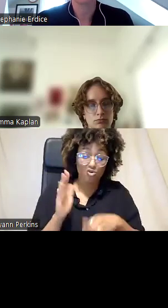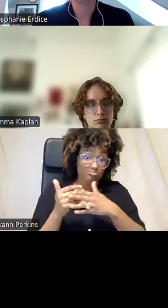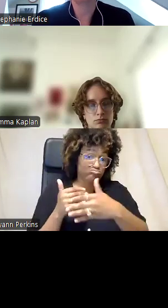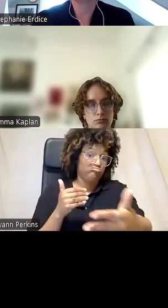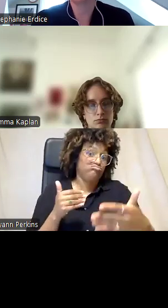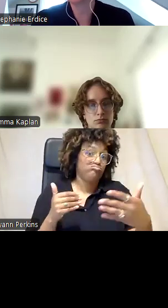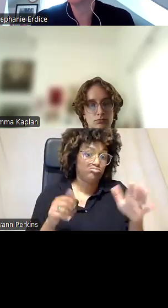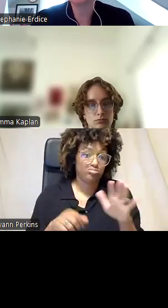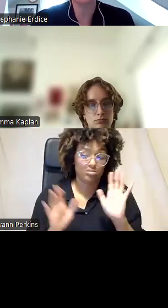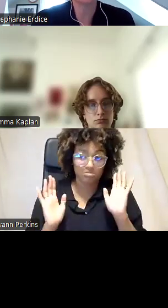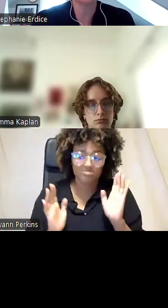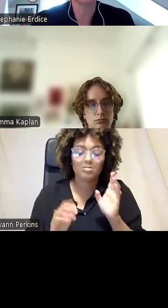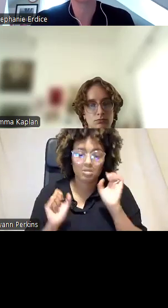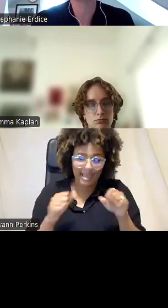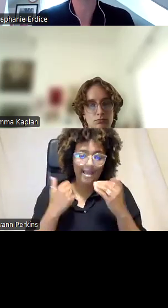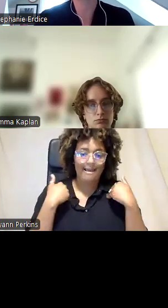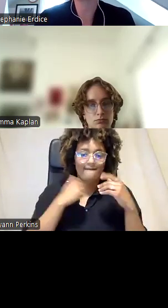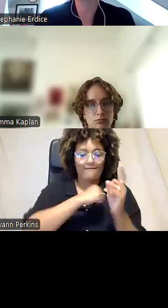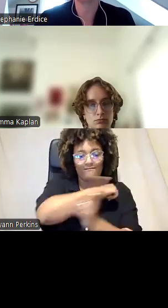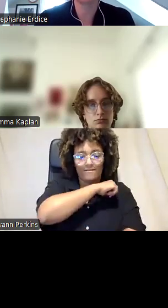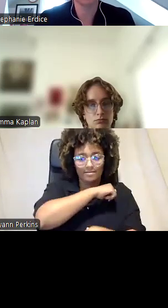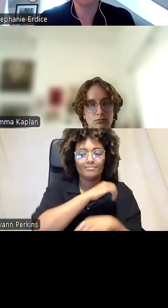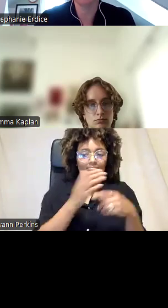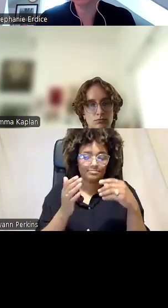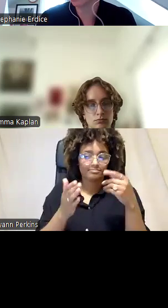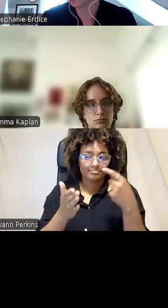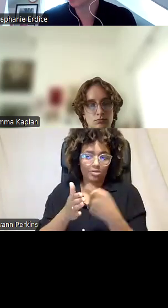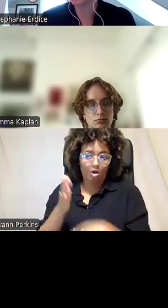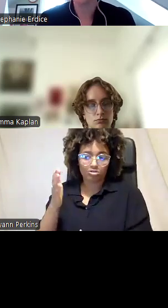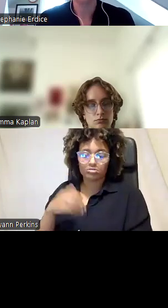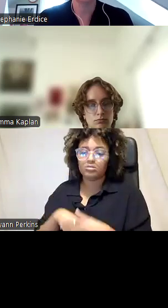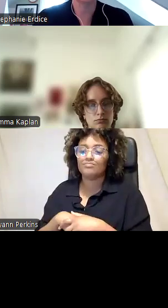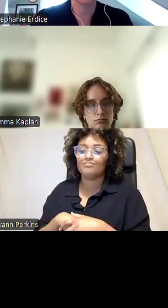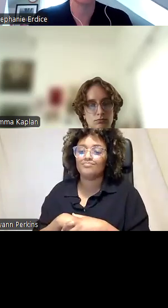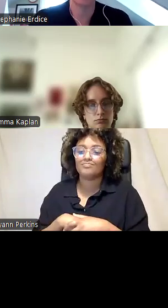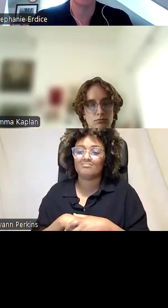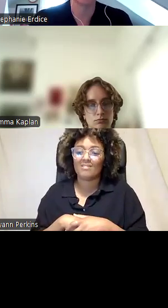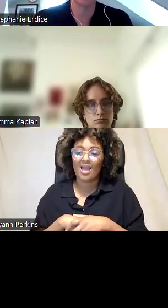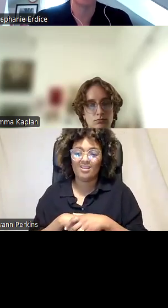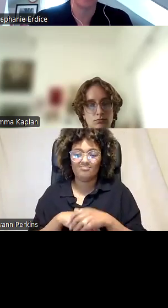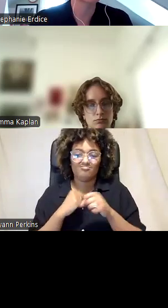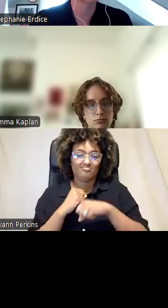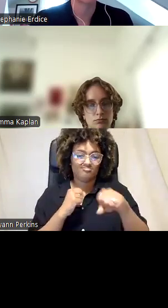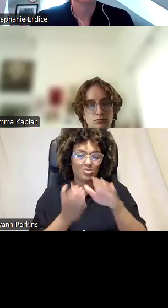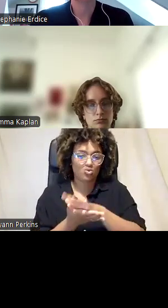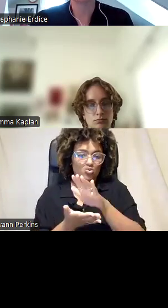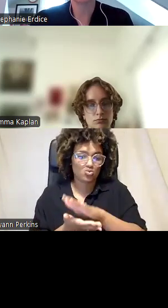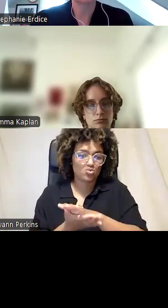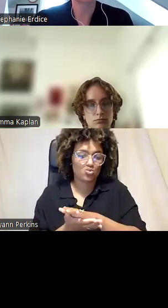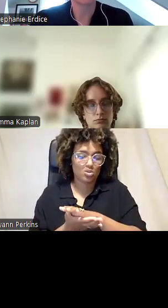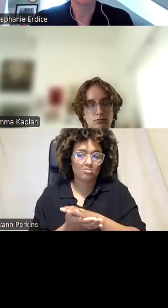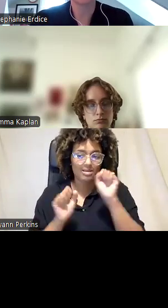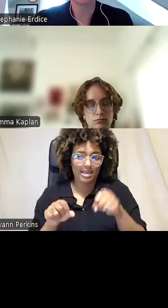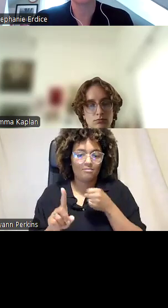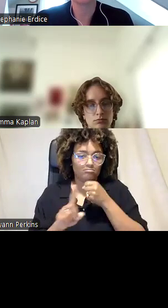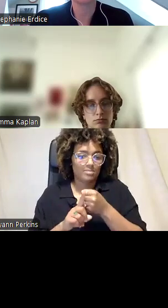penalty. They might not complete their degree, or it may take them longer to complete their degree, which could have a financial impact. Same thing if